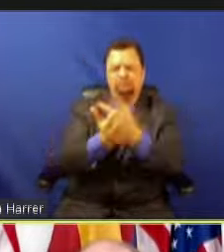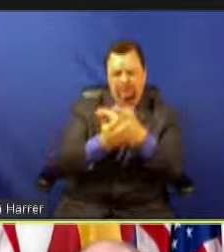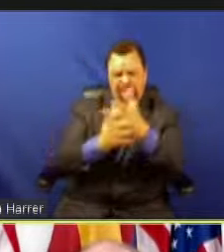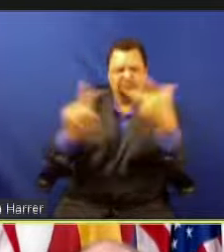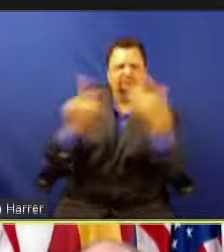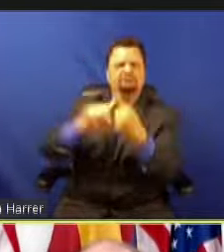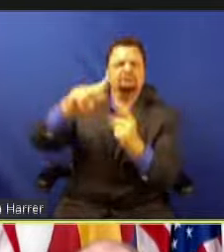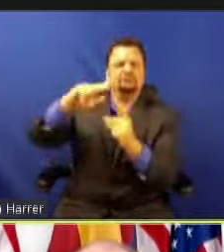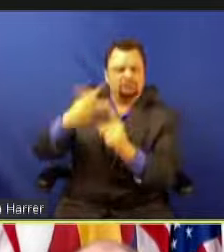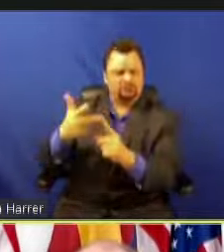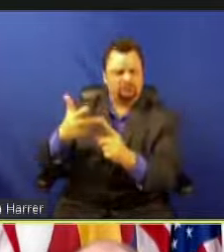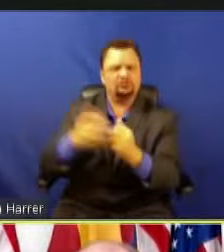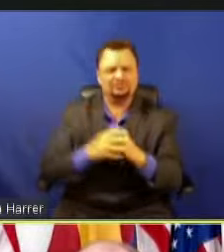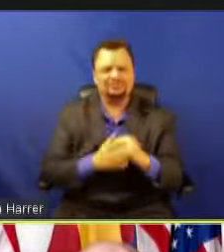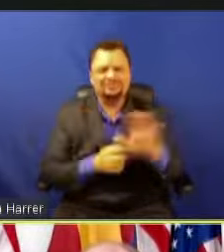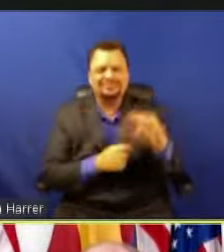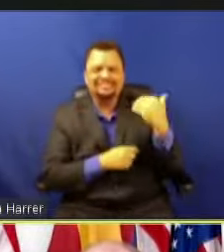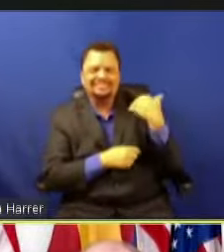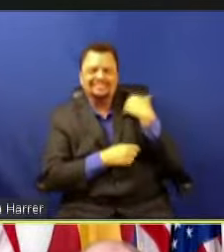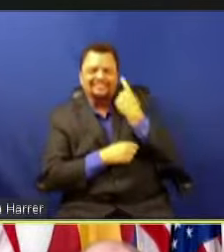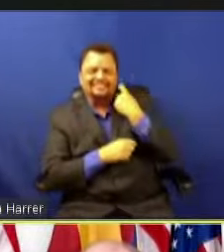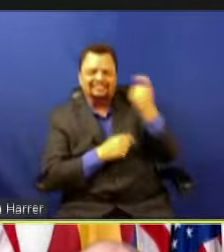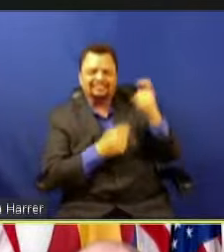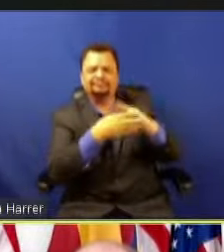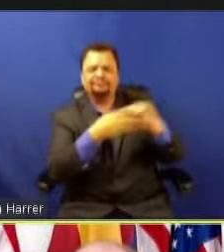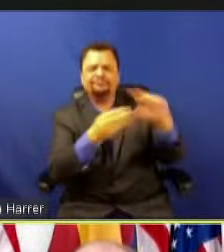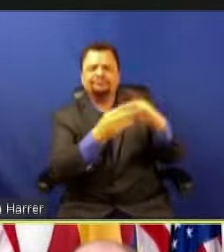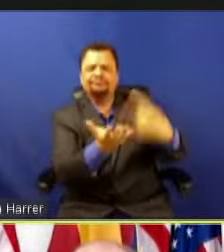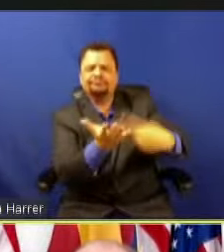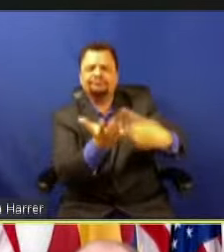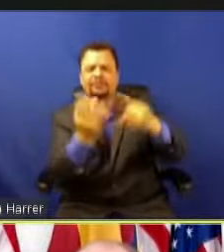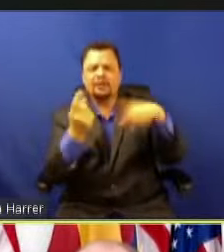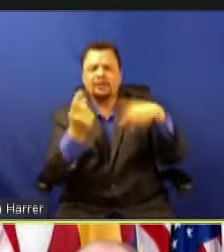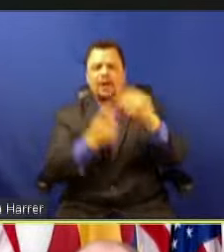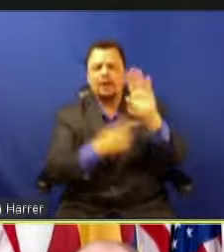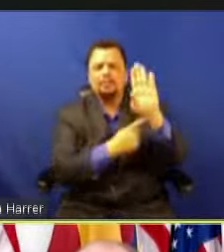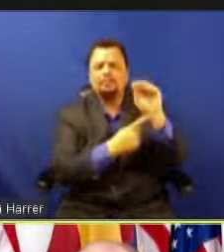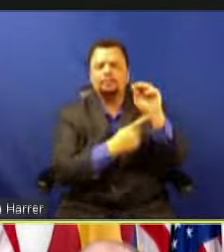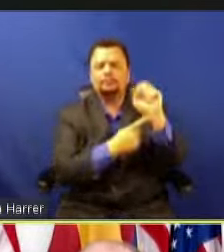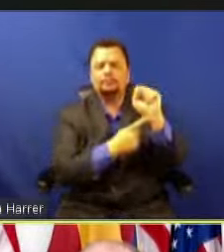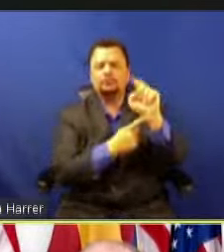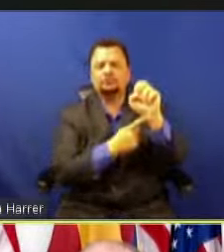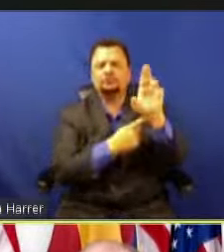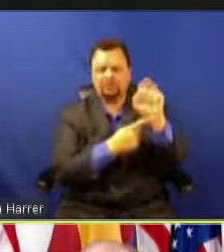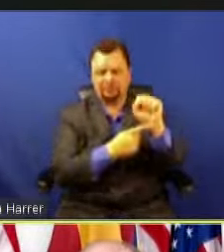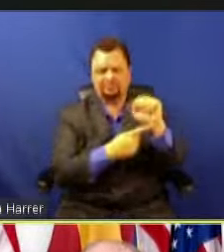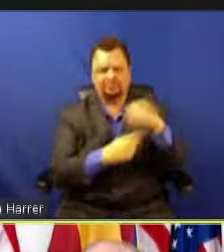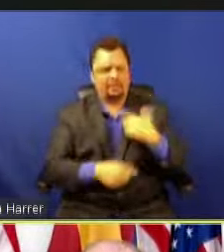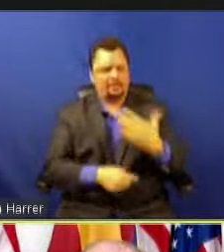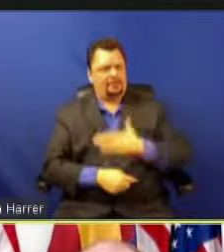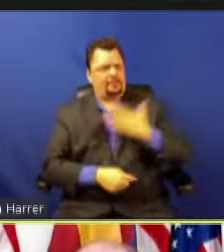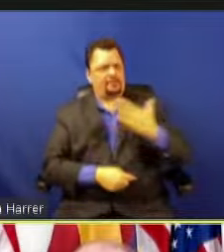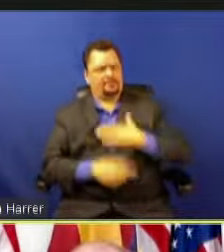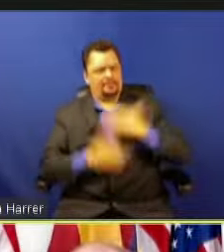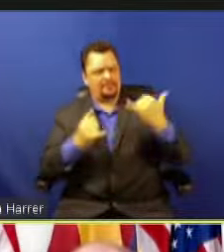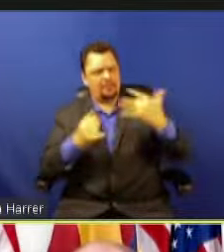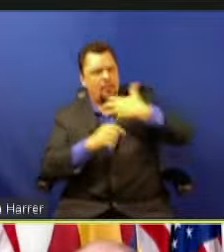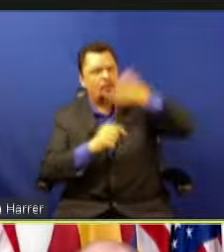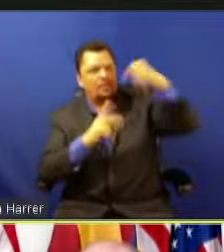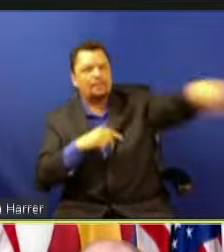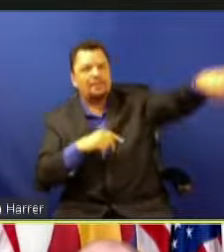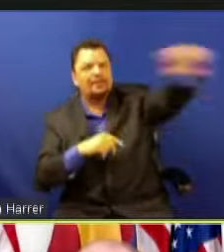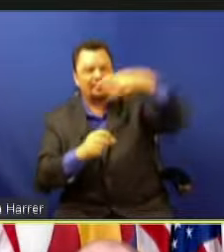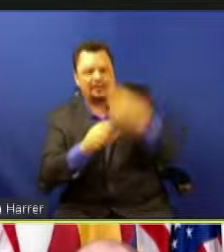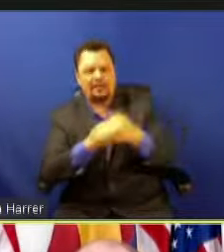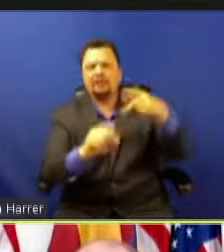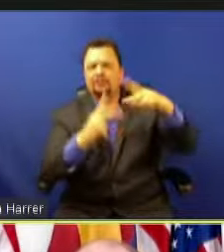most at risk and elderly and immunocompromised are getting that protection. A third dose allows older Coloradans, those who are